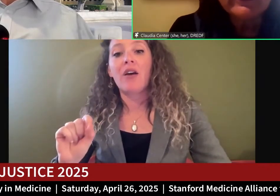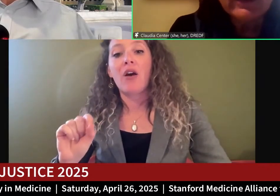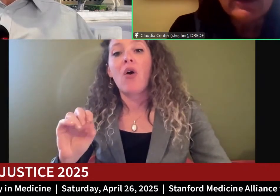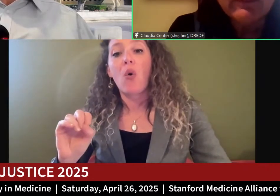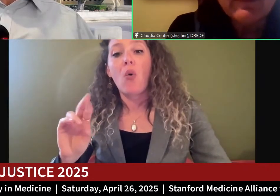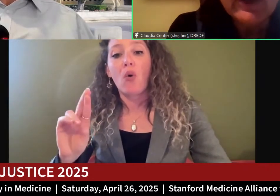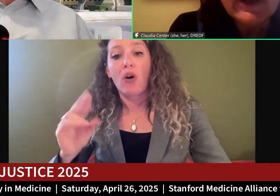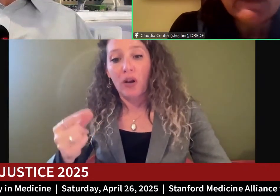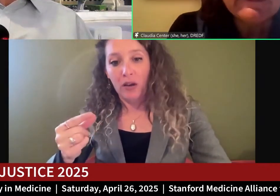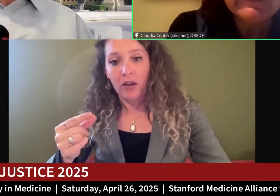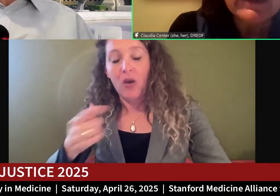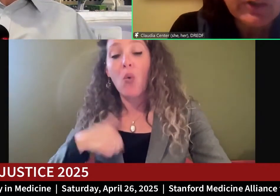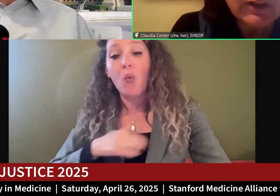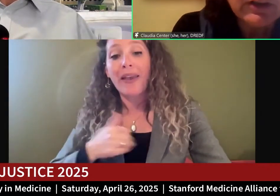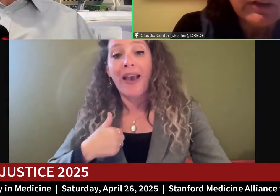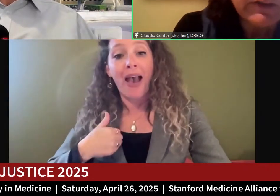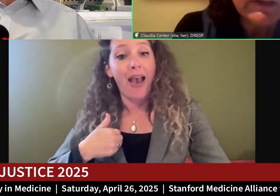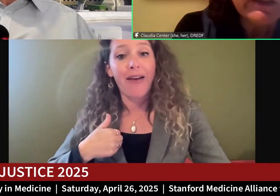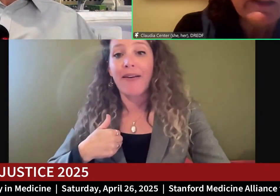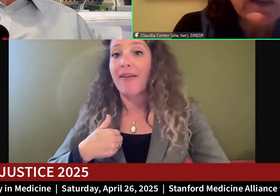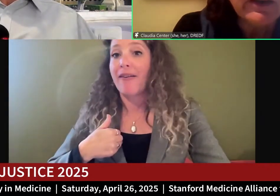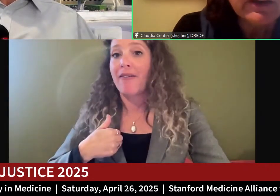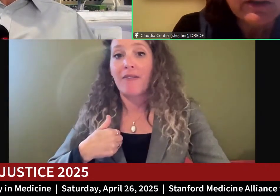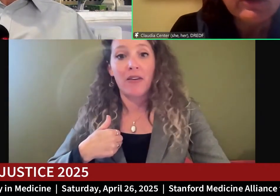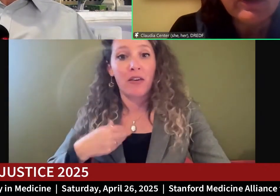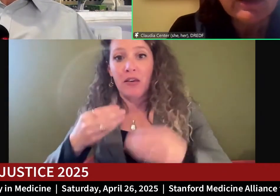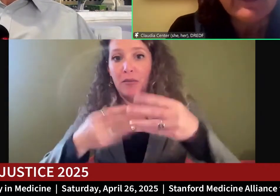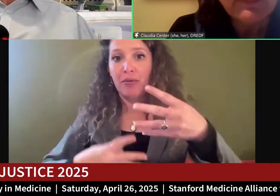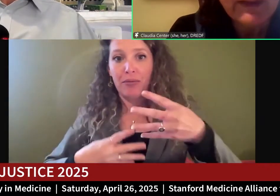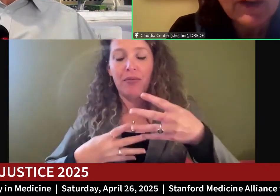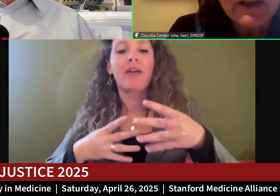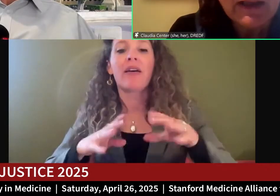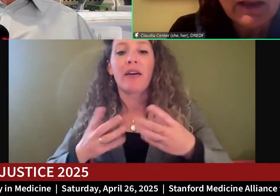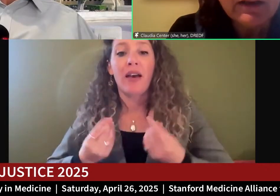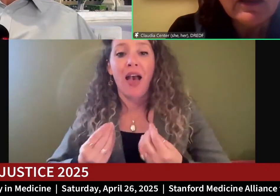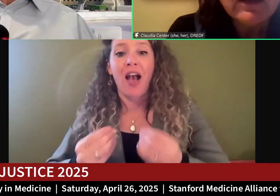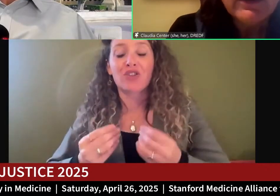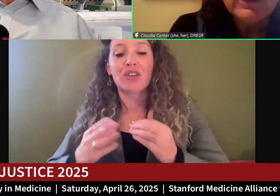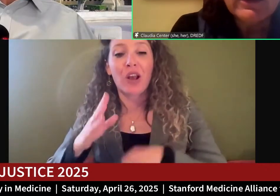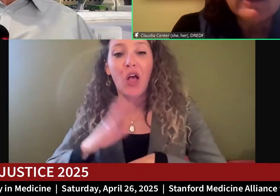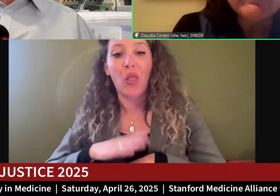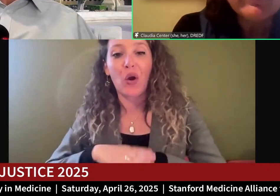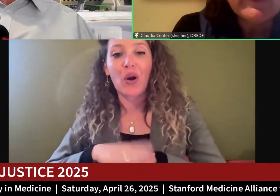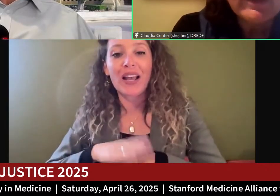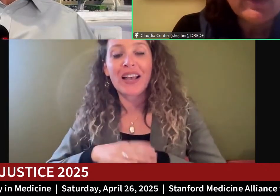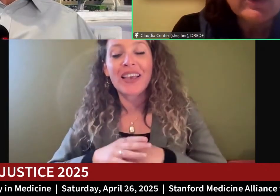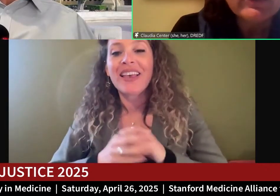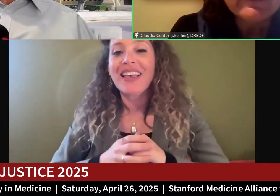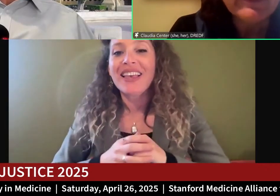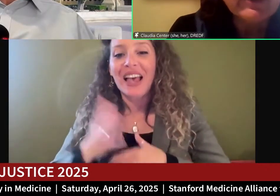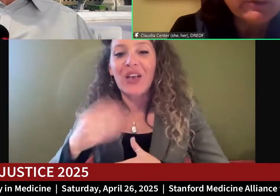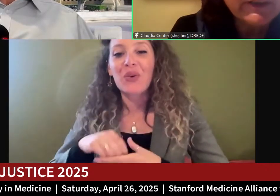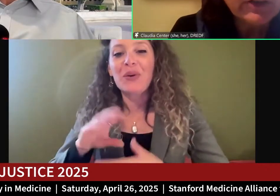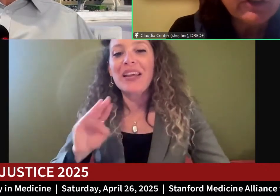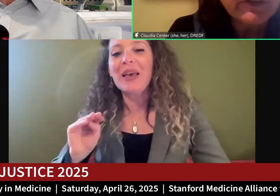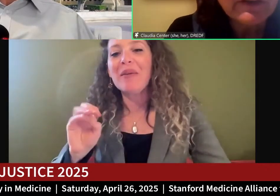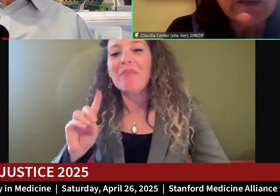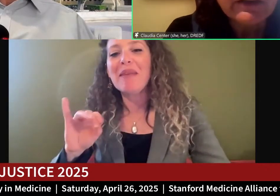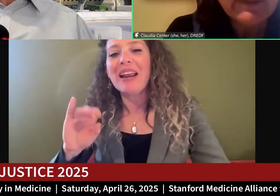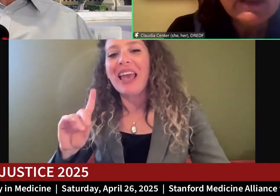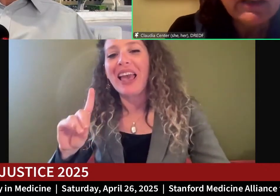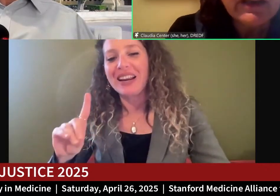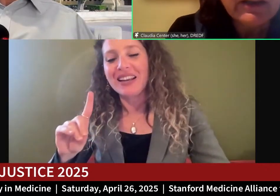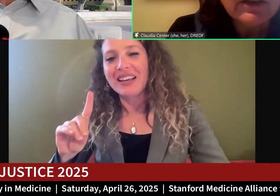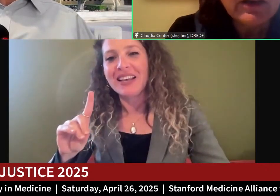dredf.org. We have various action alerts on there, including about Medicaid. Some other